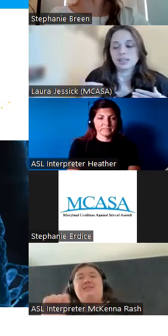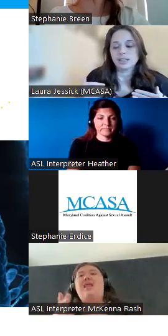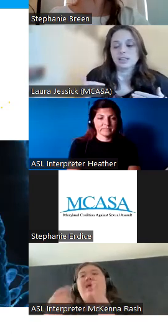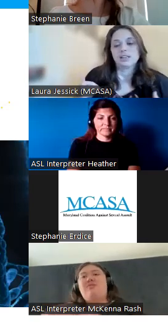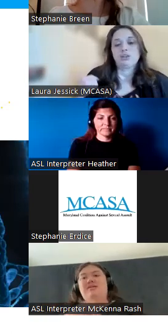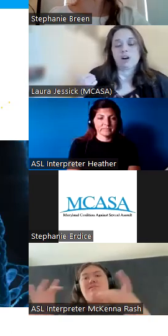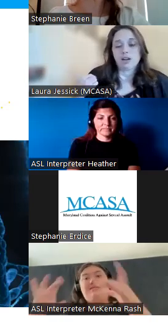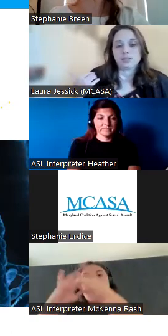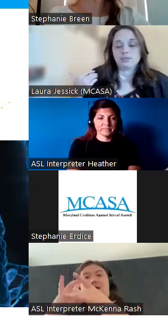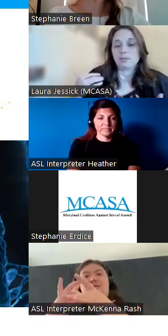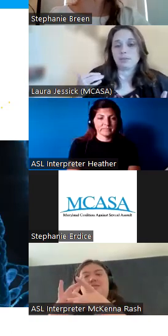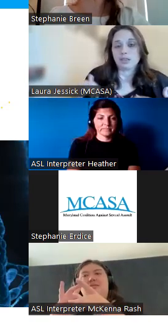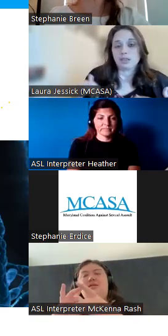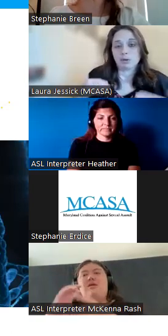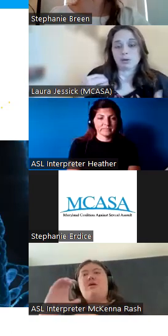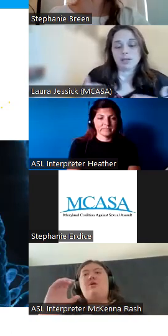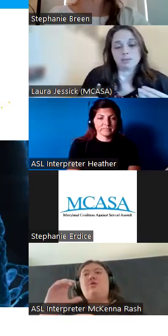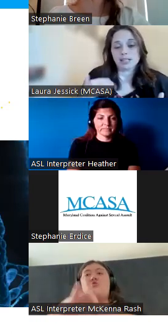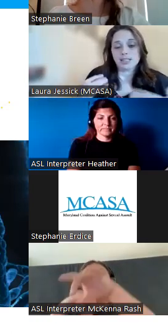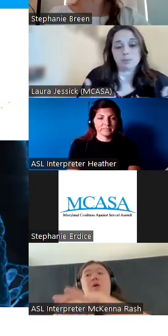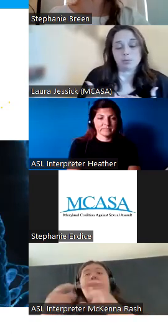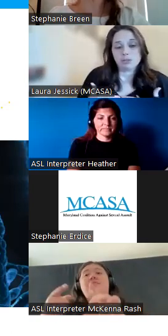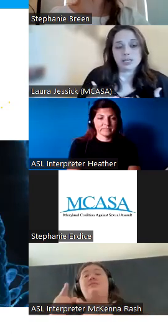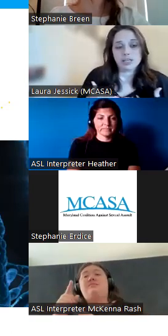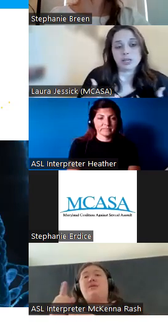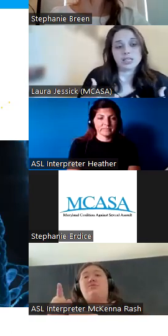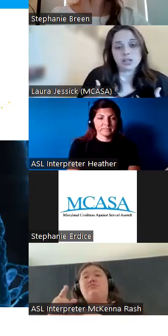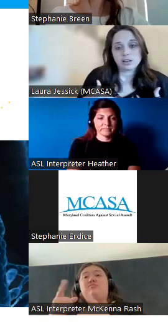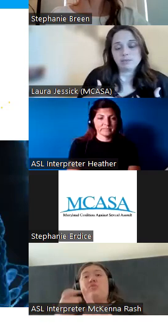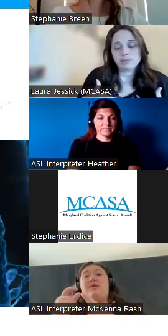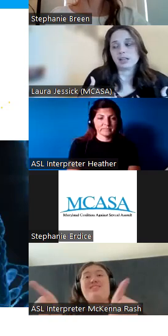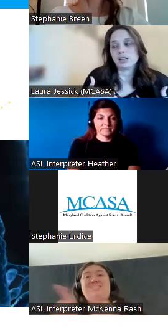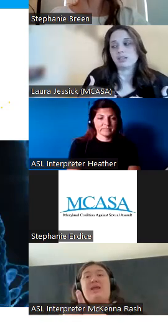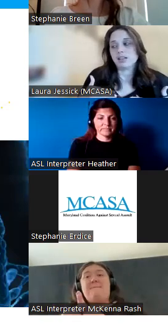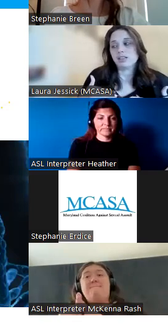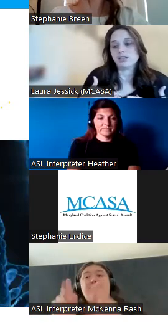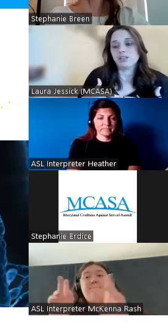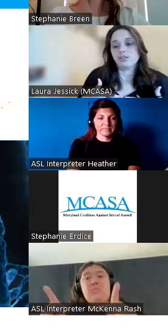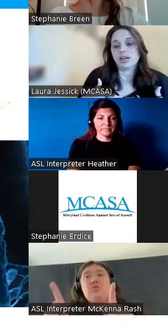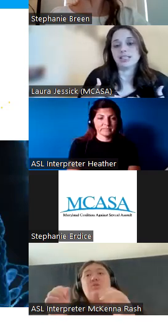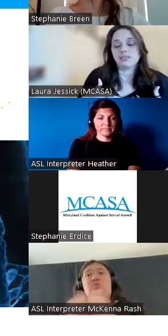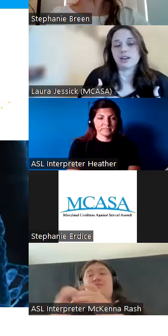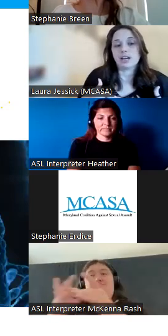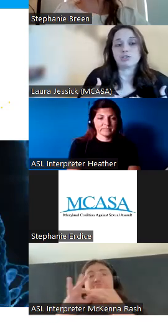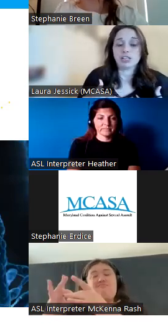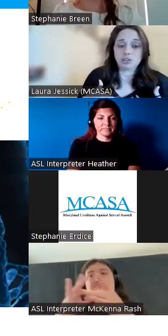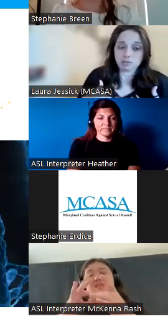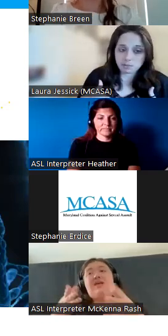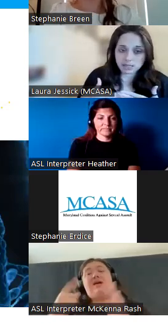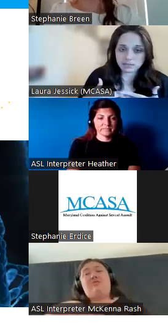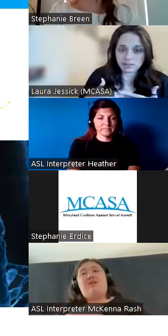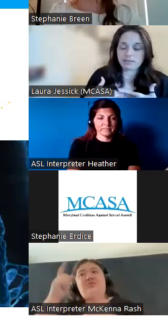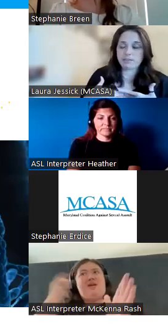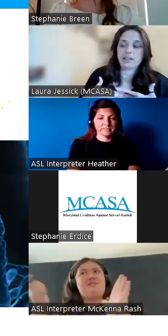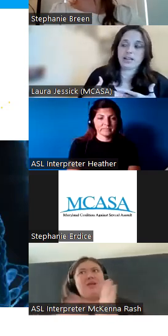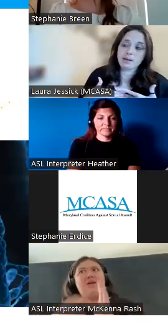connect crimes that were committed by the same perpetrator with each other. It allows us to identify stranger